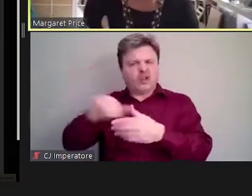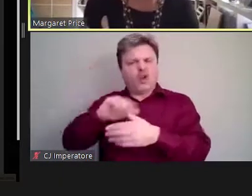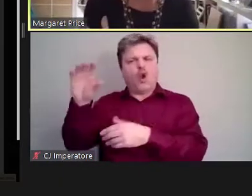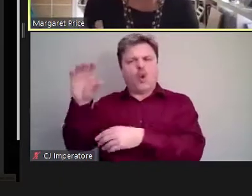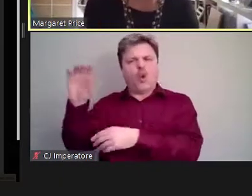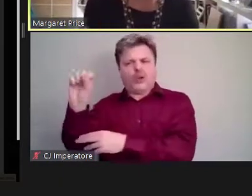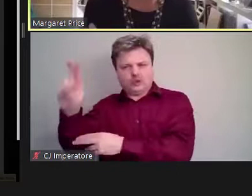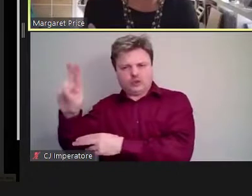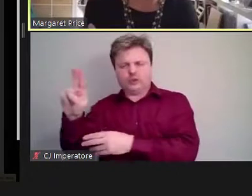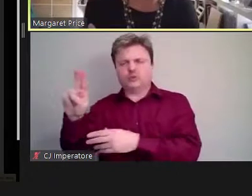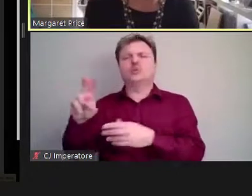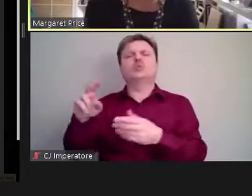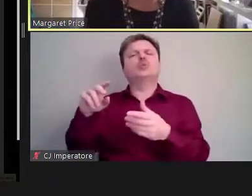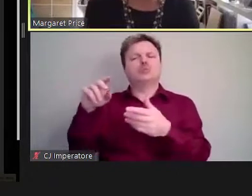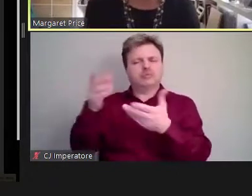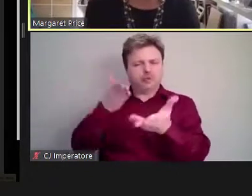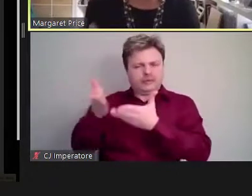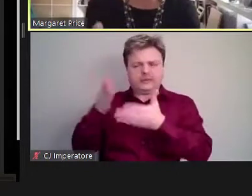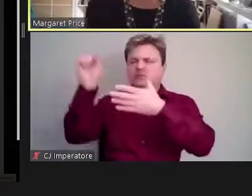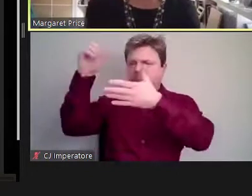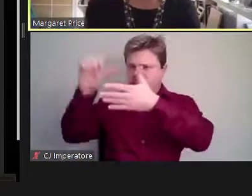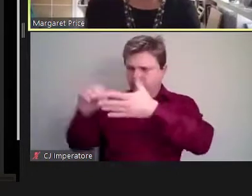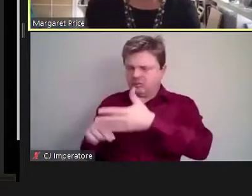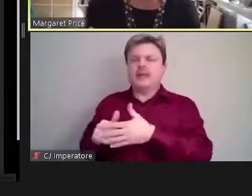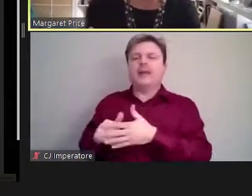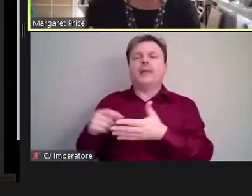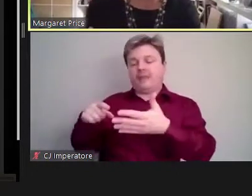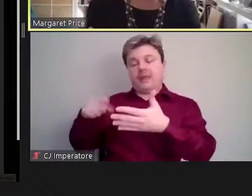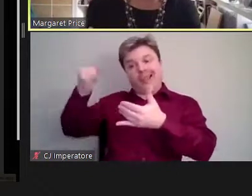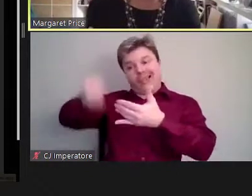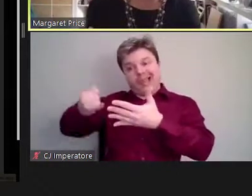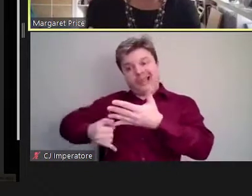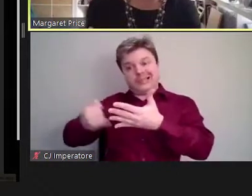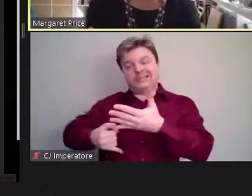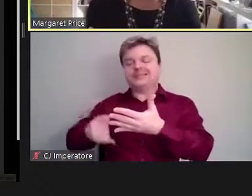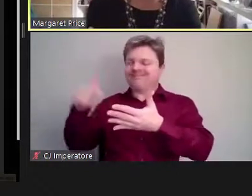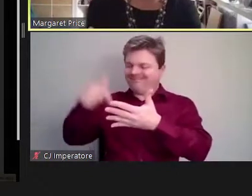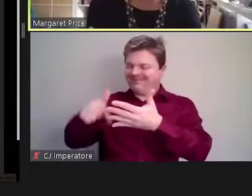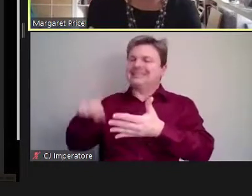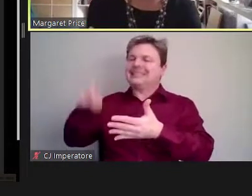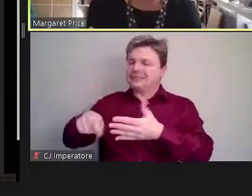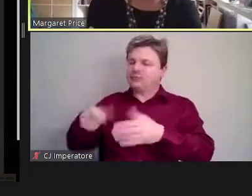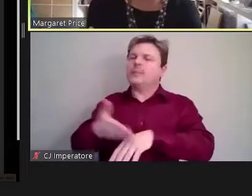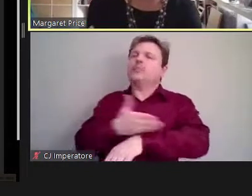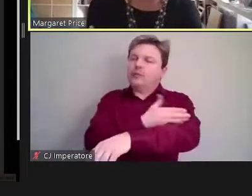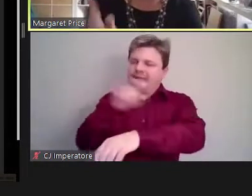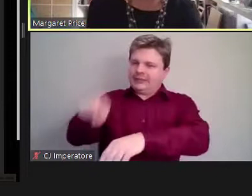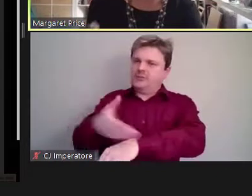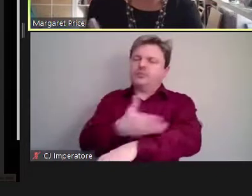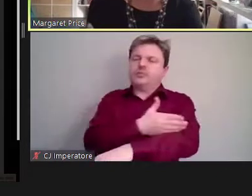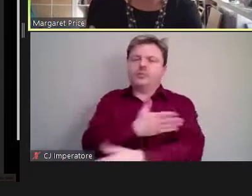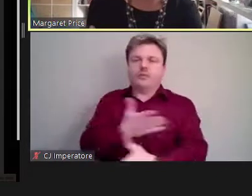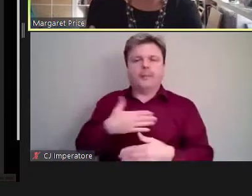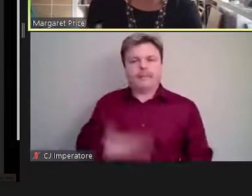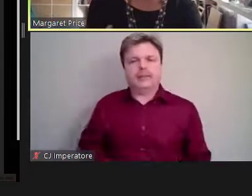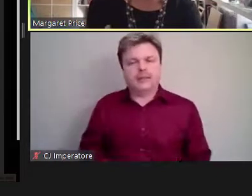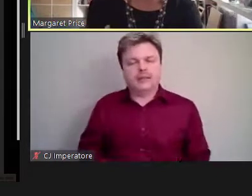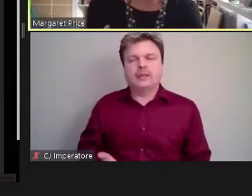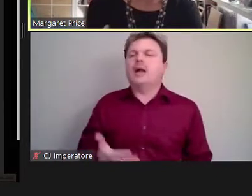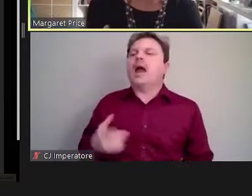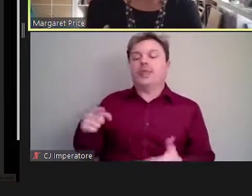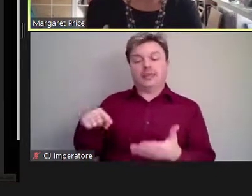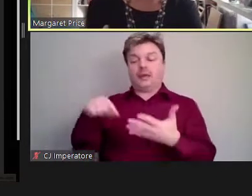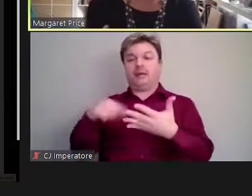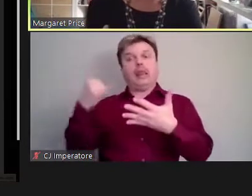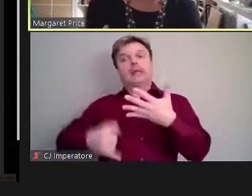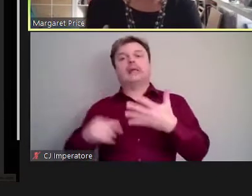in its conclusion, these really need to get better. And then it is effectively posed the question, what else can people do? And